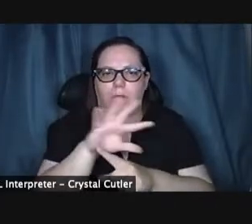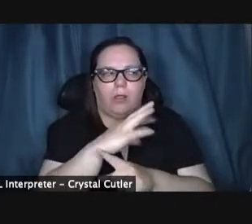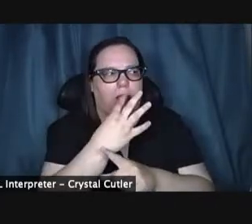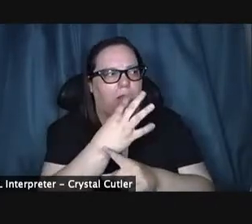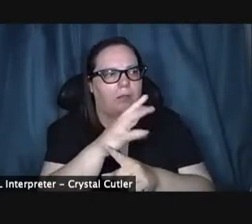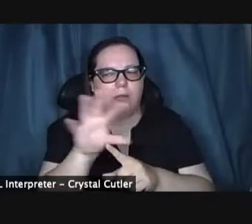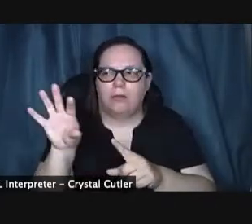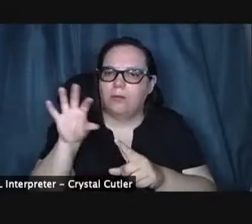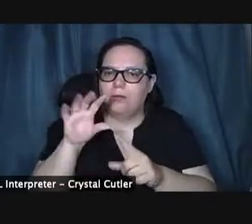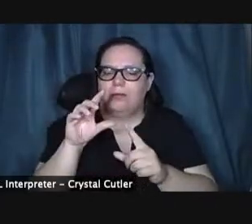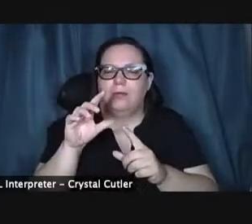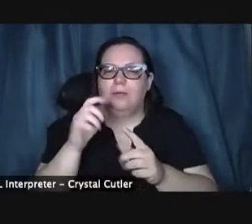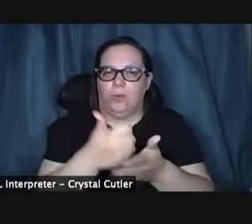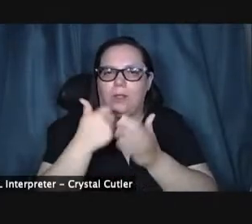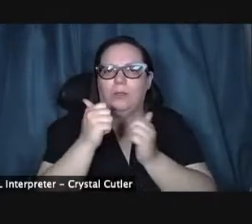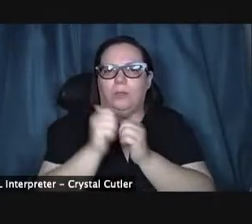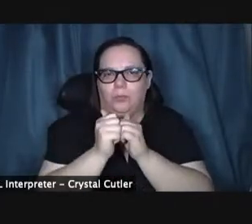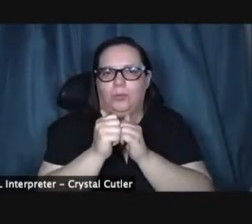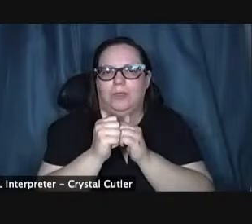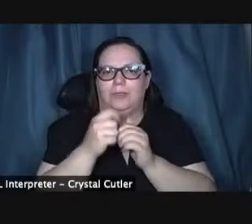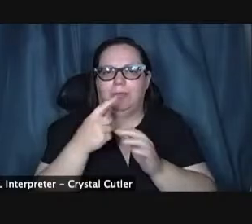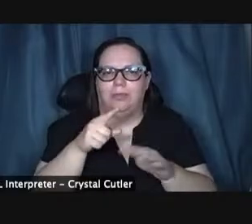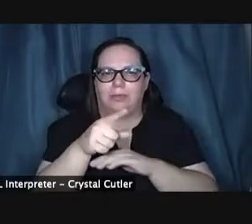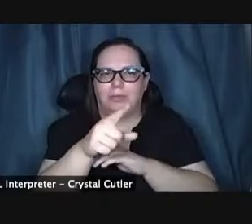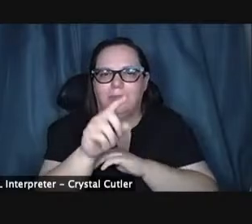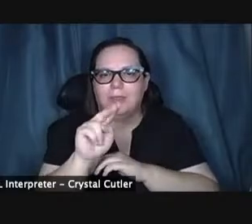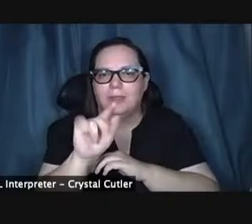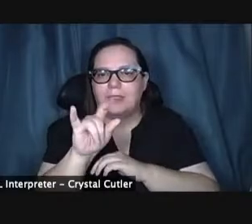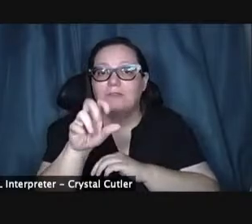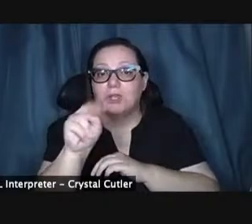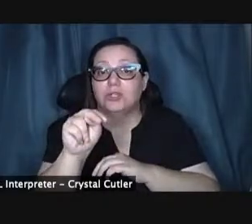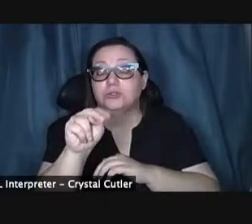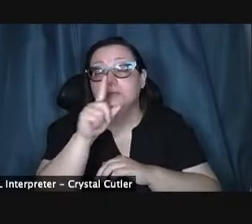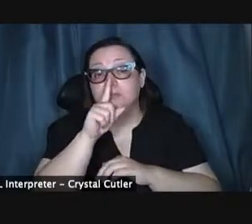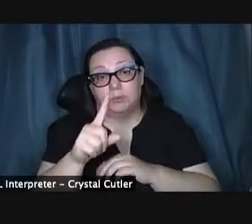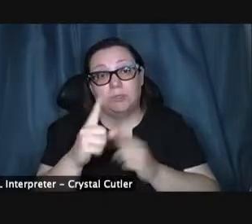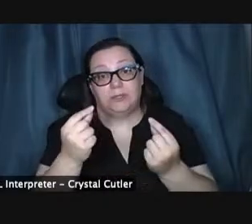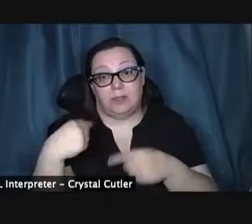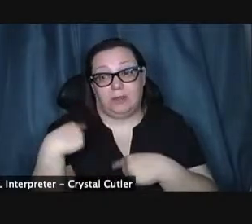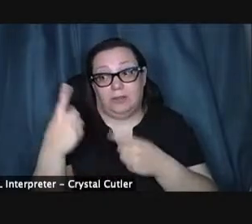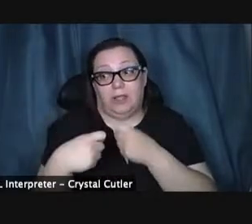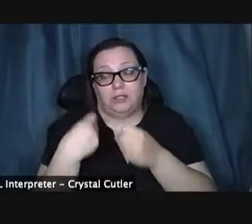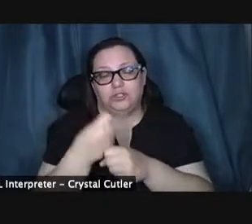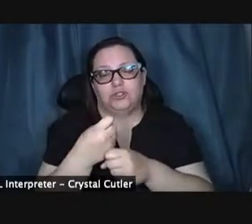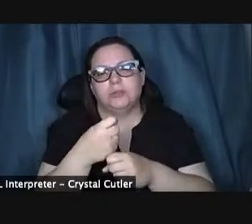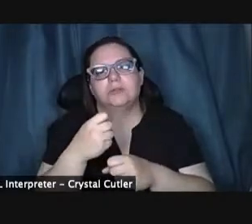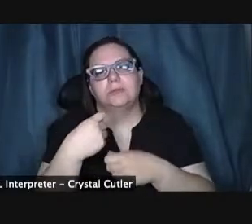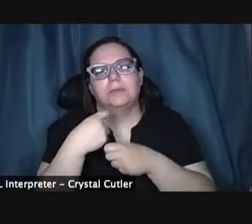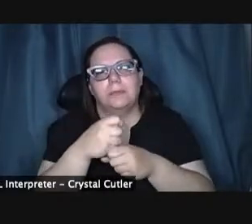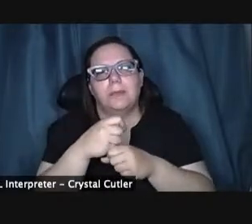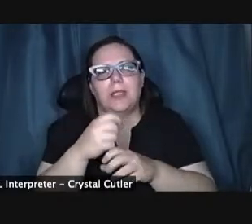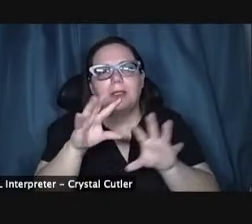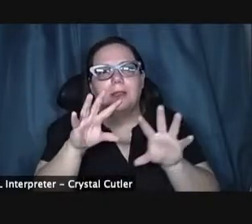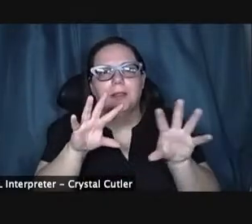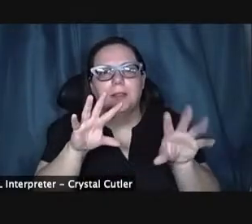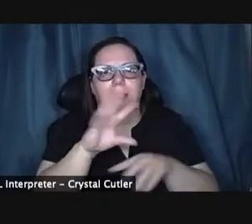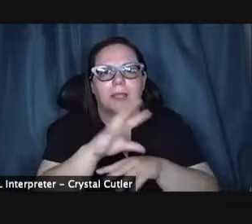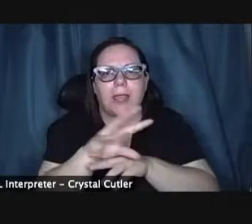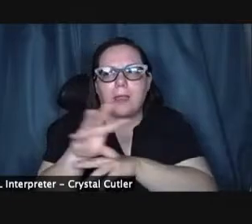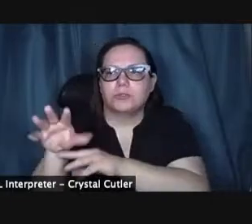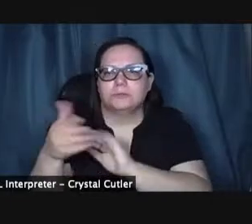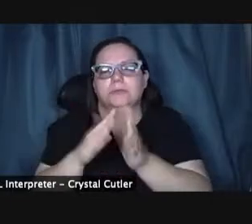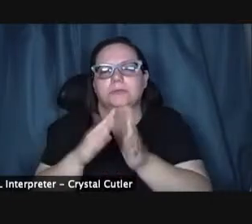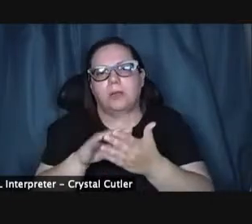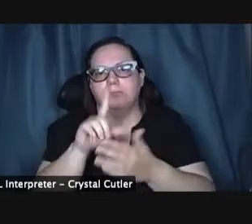So one of the things we've done over the last year is really turn the rover camera suite into a science instrument. It was never meant to be,